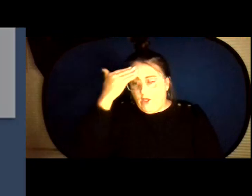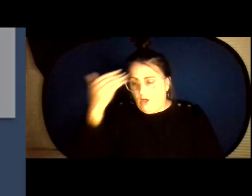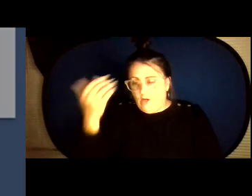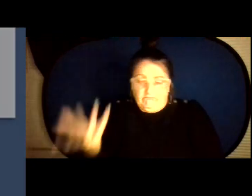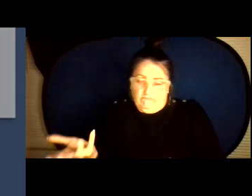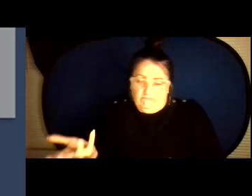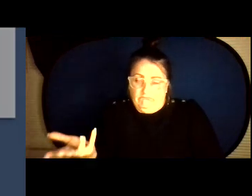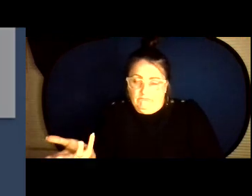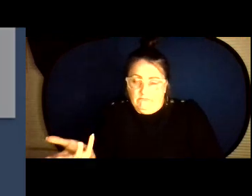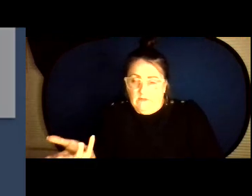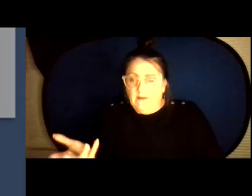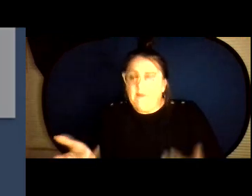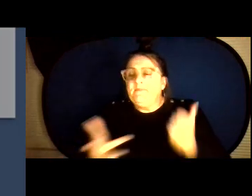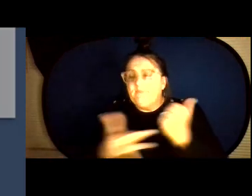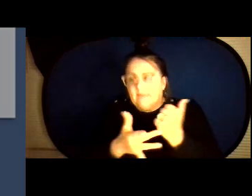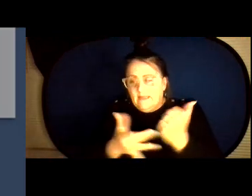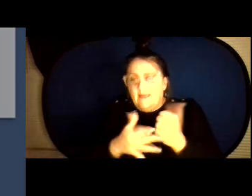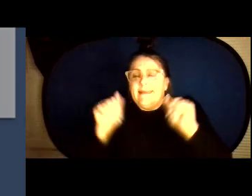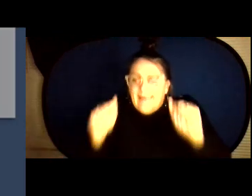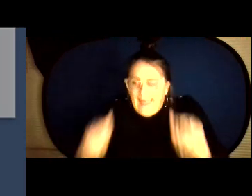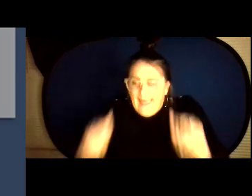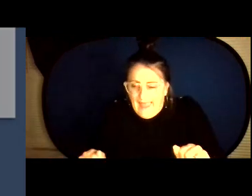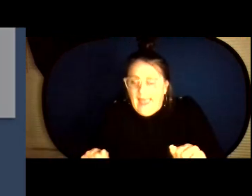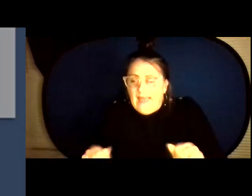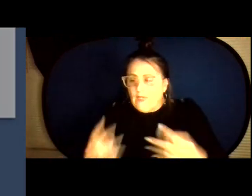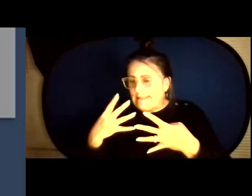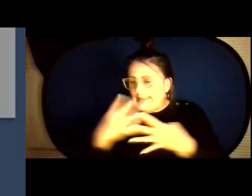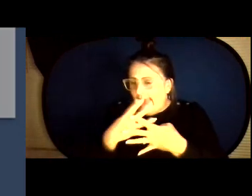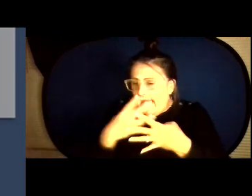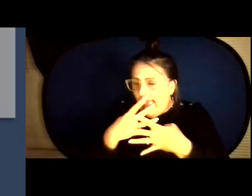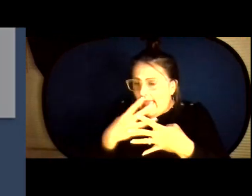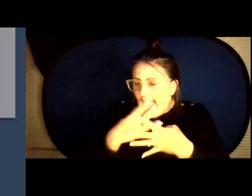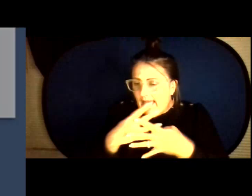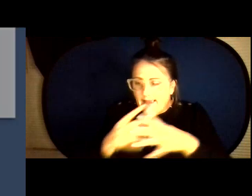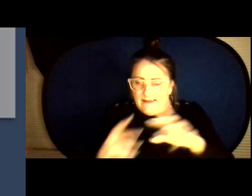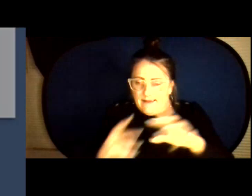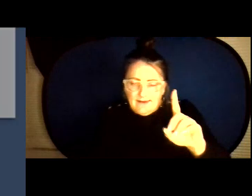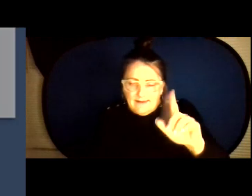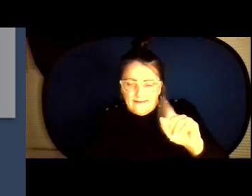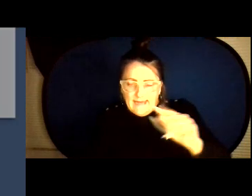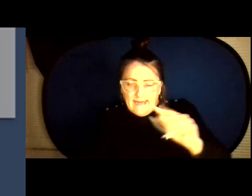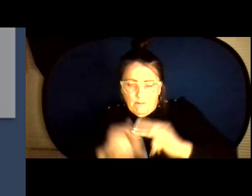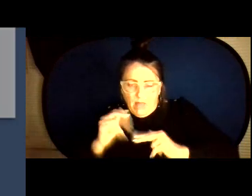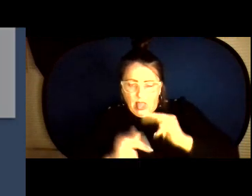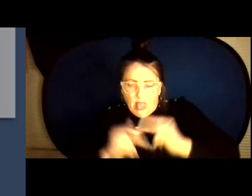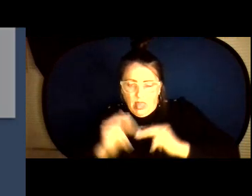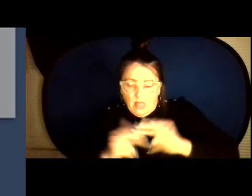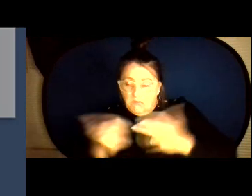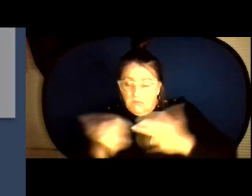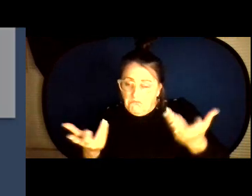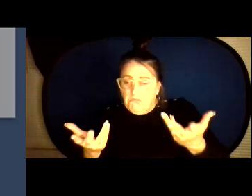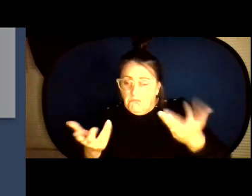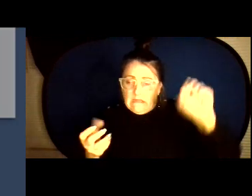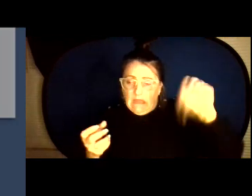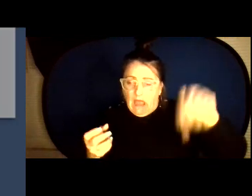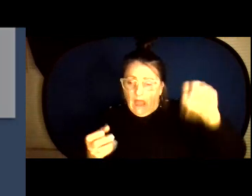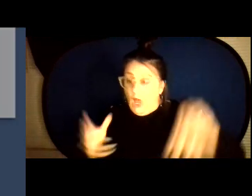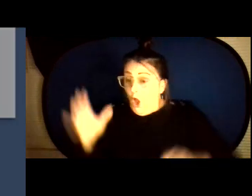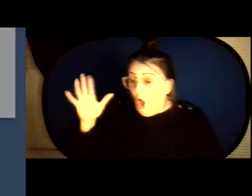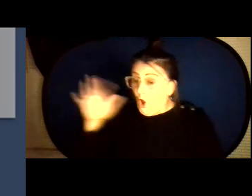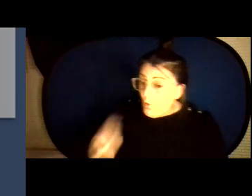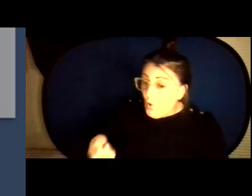suspect that this technology could be used to do scans and build data. So yeah. Very cool. Yeah. Well,